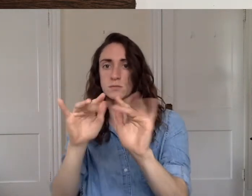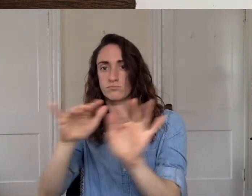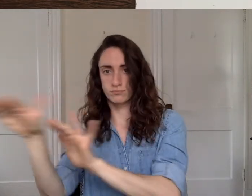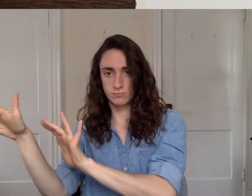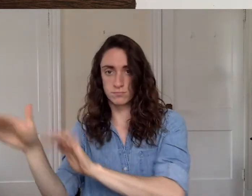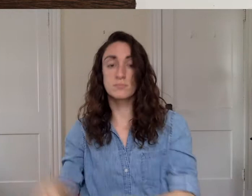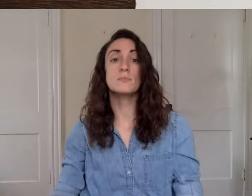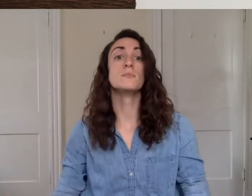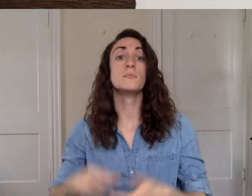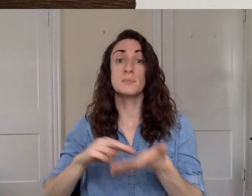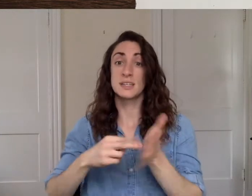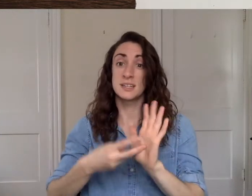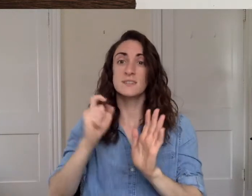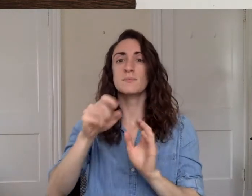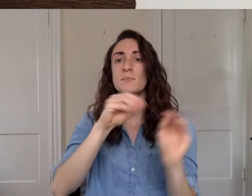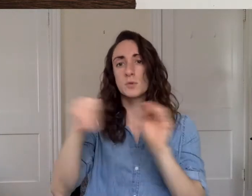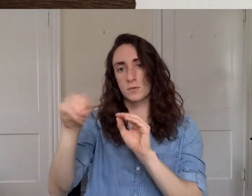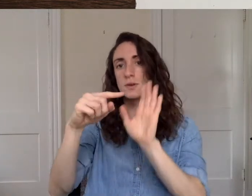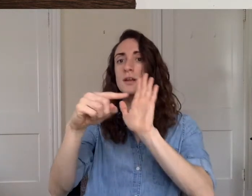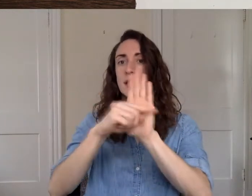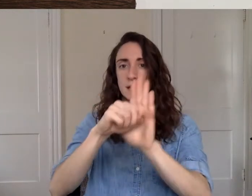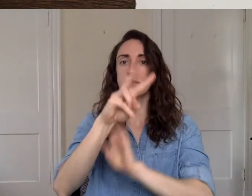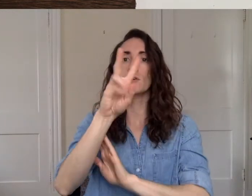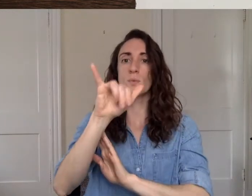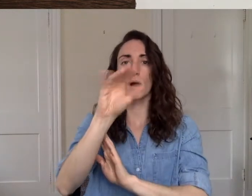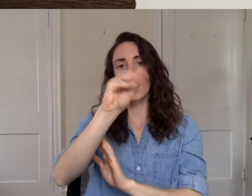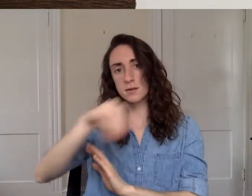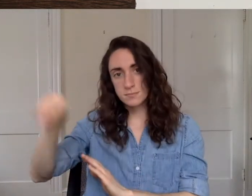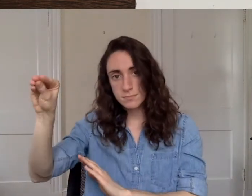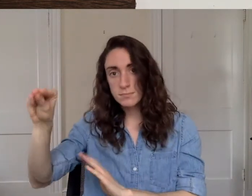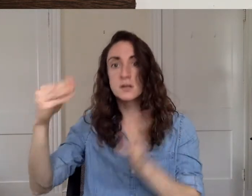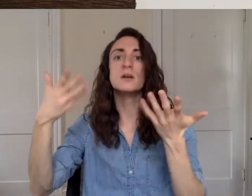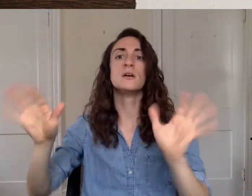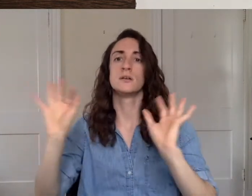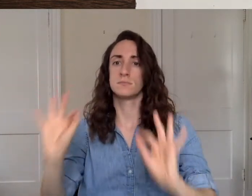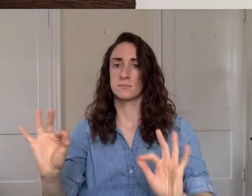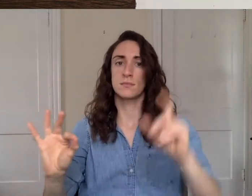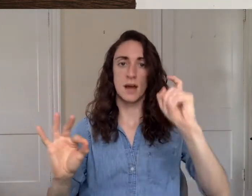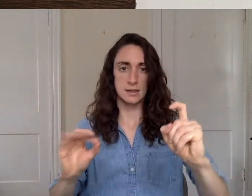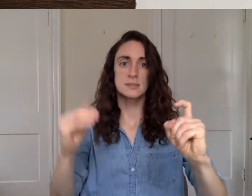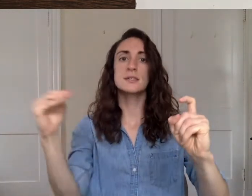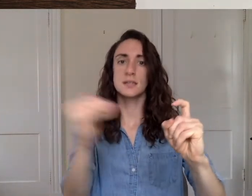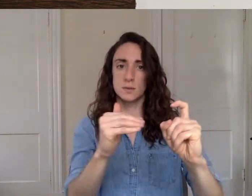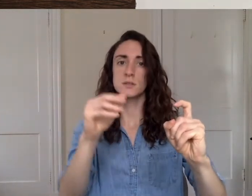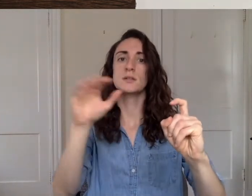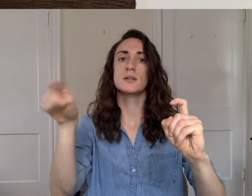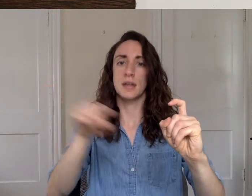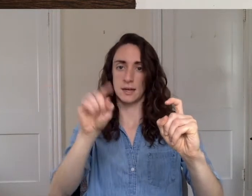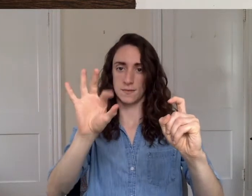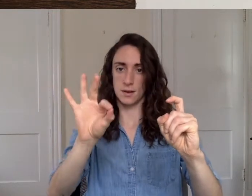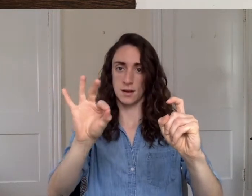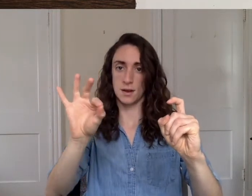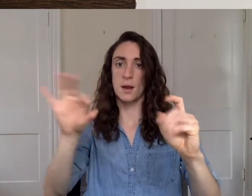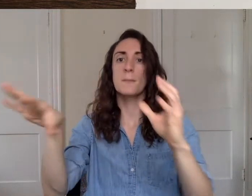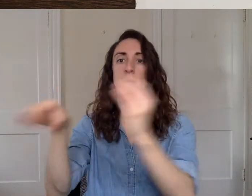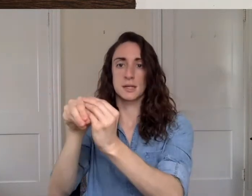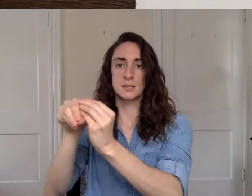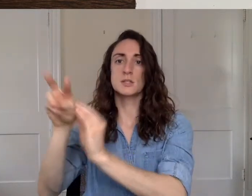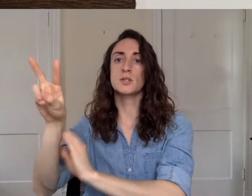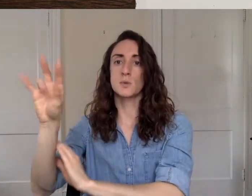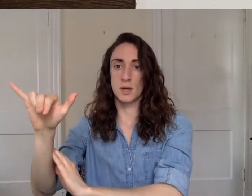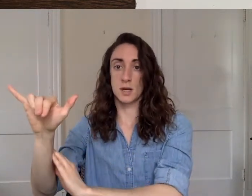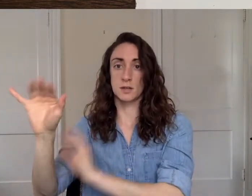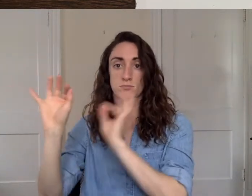the other terms on the other side. So we can do that by moving this 2y to the other side of the equation, and we'll get x equals negative 9 plus